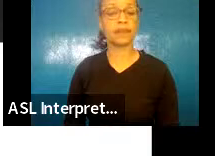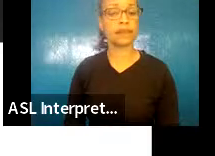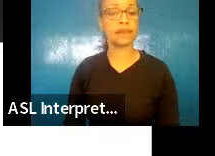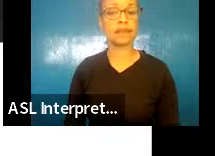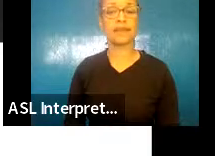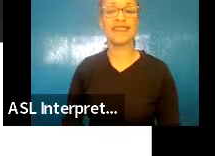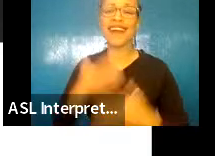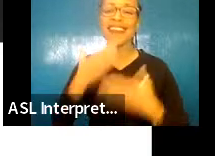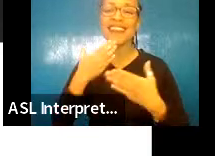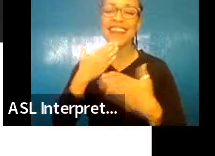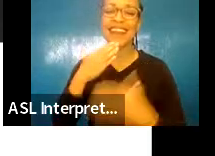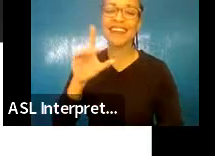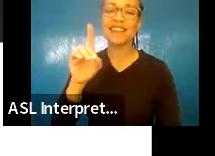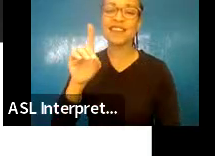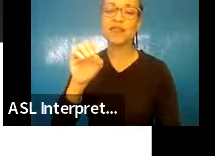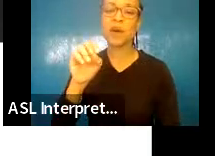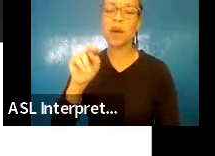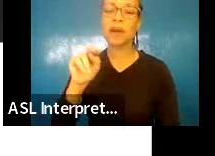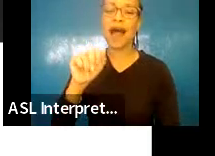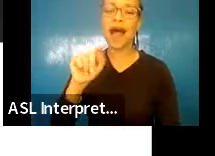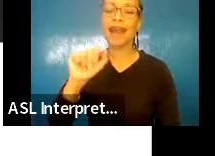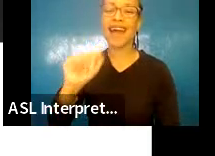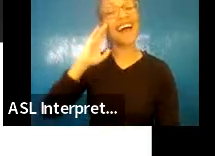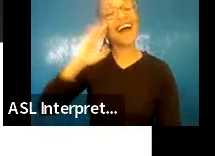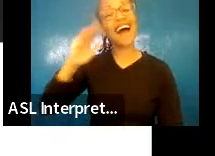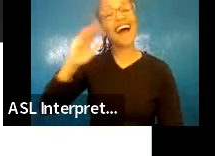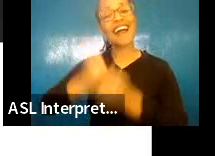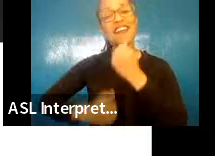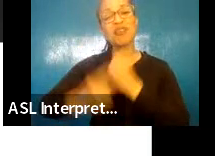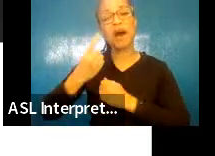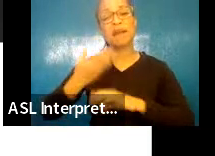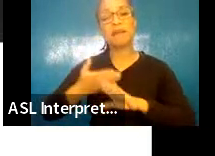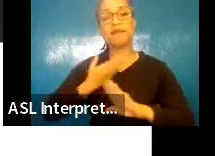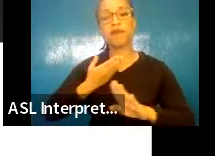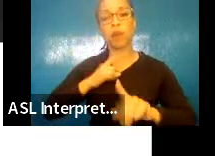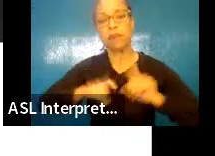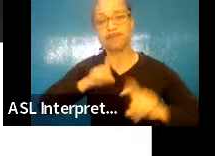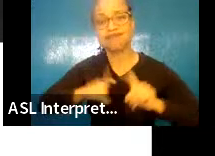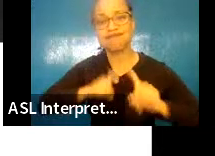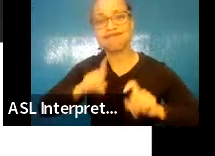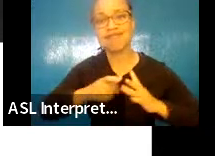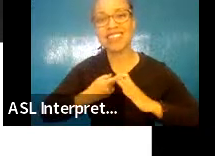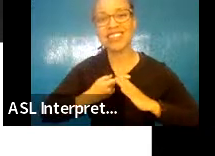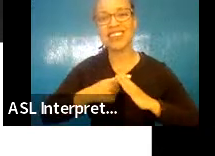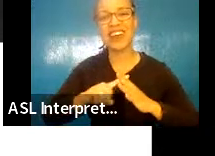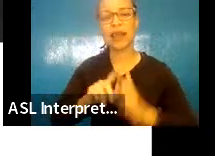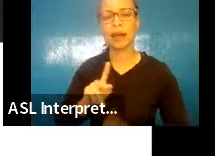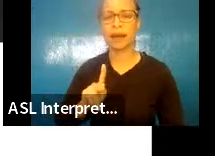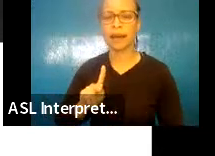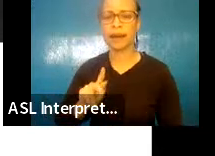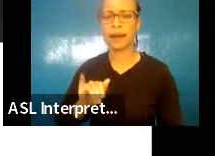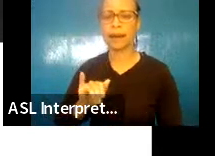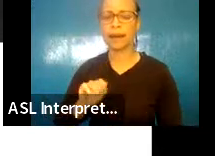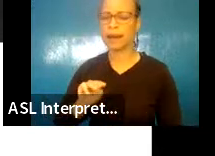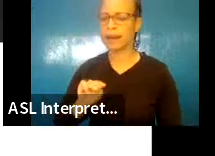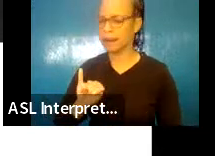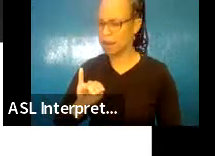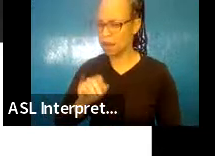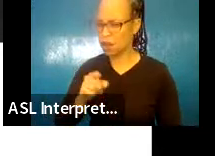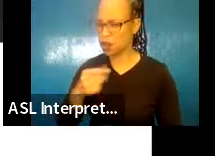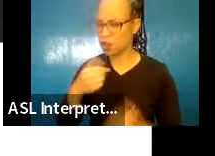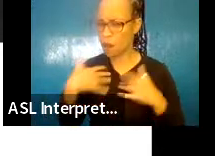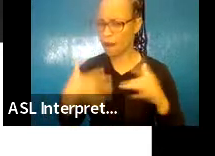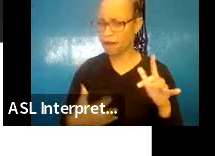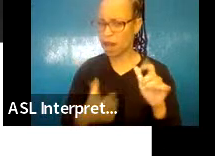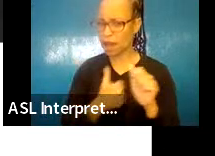Thanks, Donata. Hi, everyone. Before we jump into some questions, Kimmy, I think you have an update